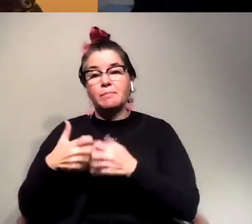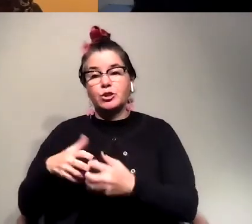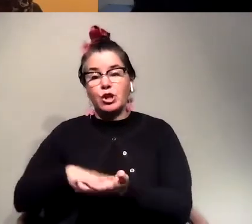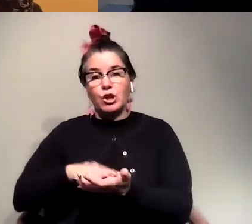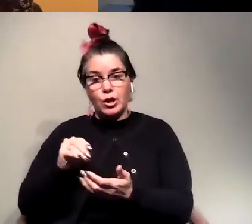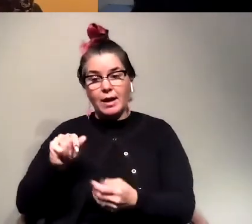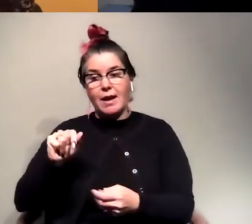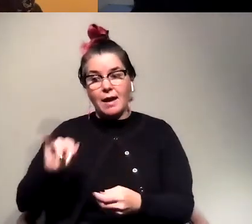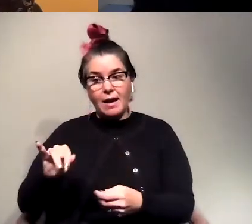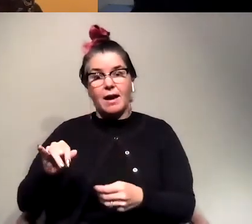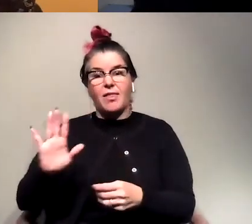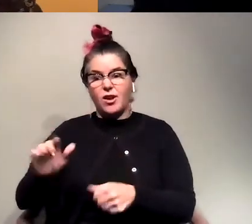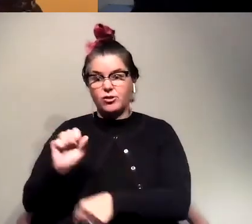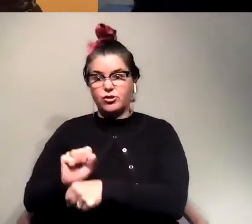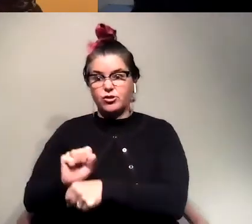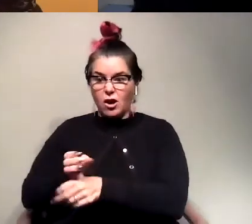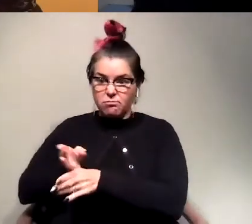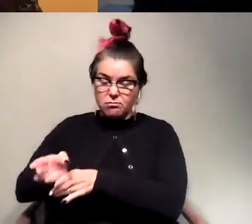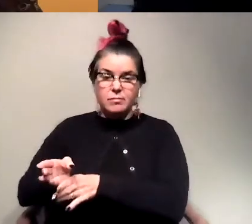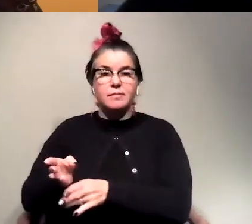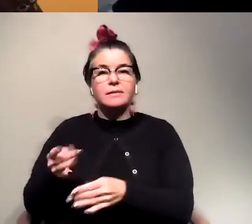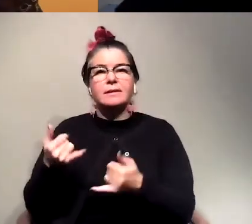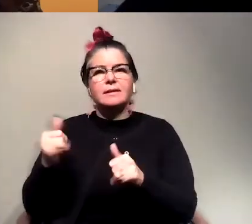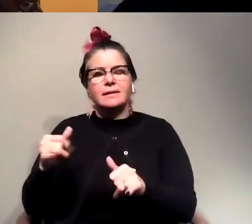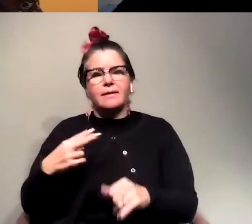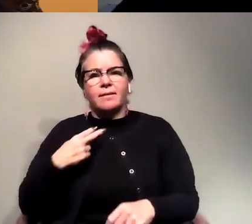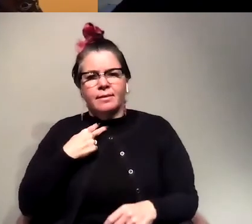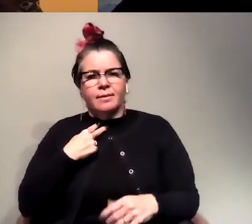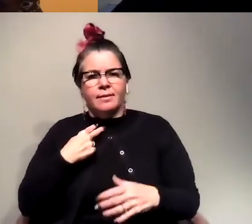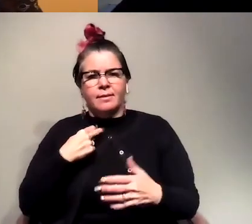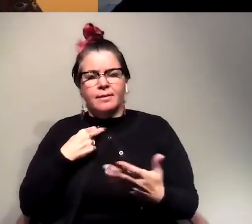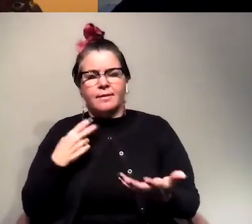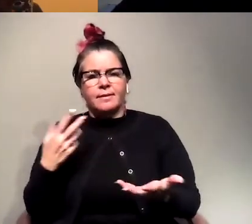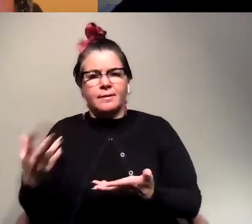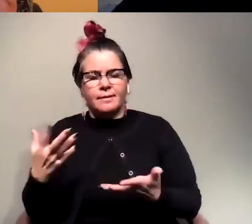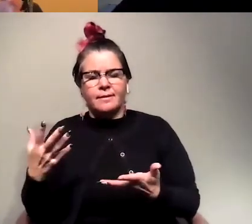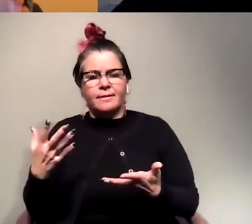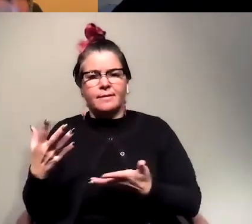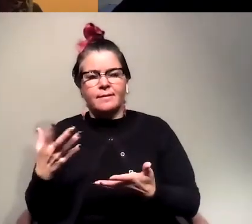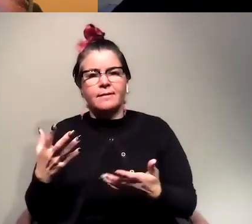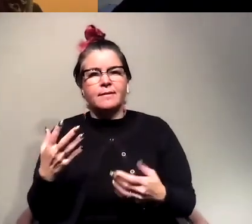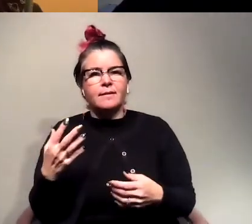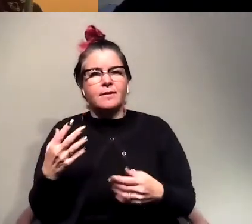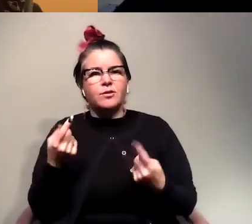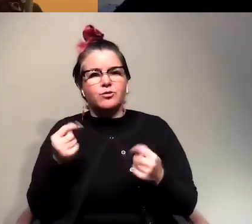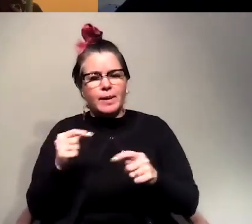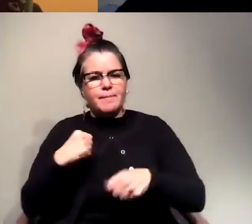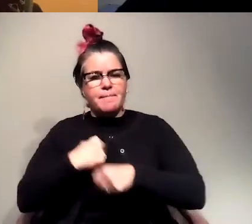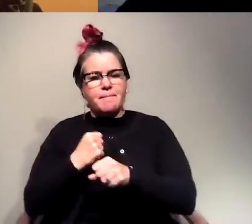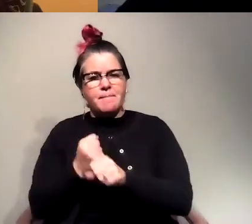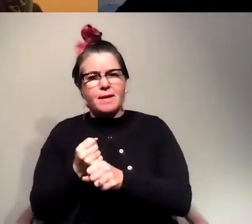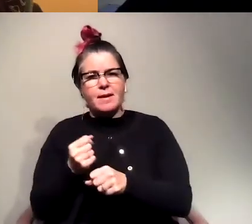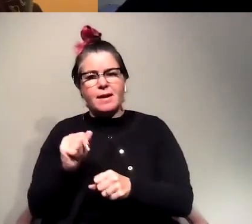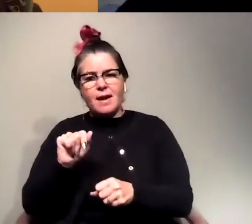AI for a living, and they still get tripped up from time to time by trying to make an